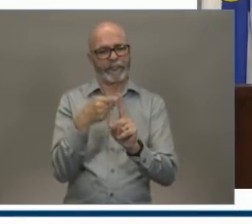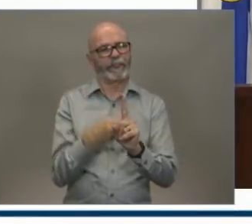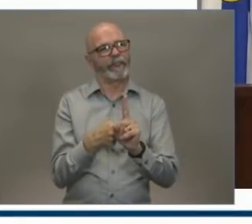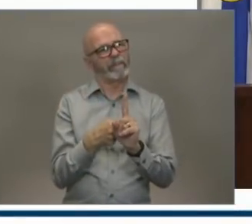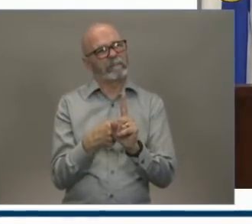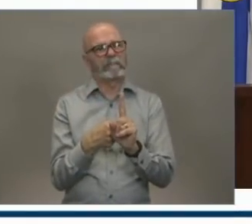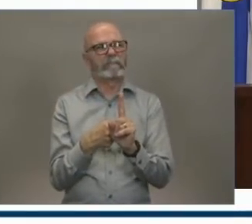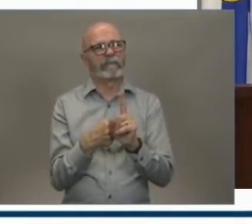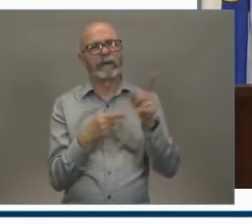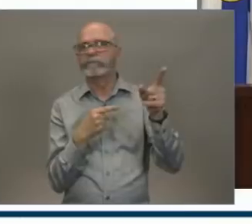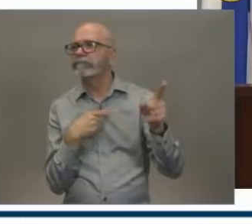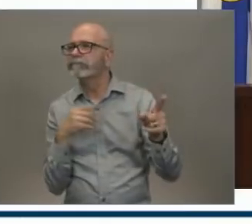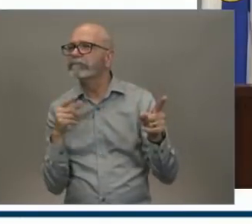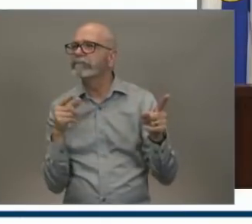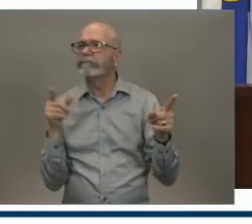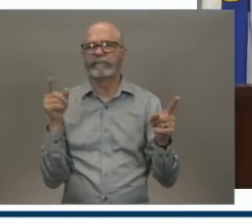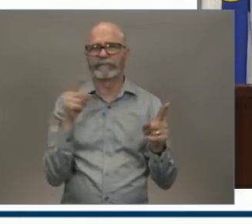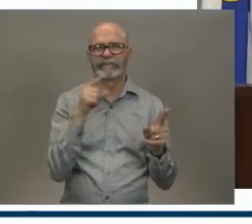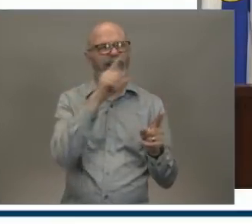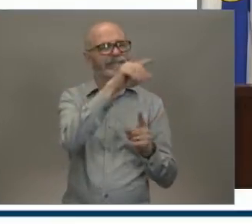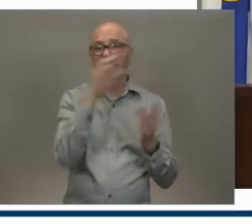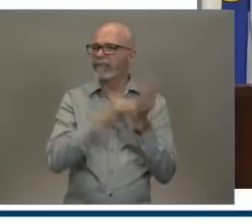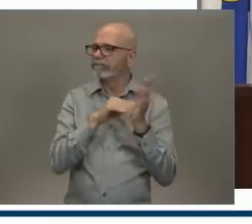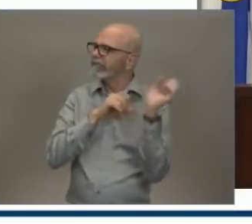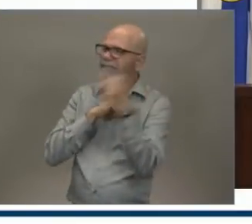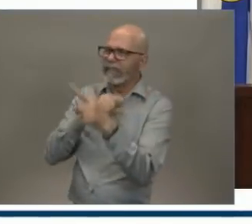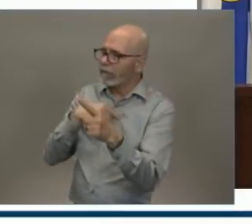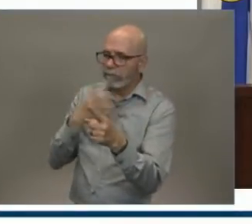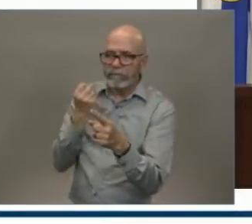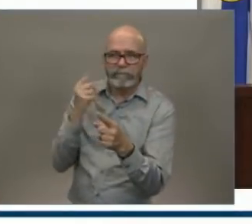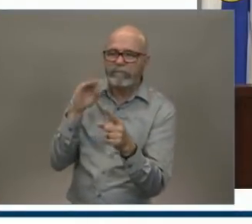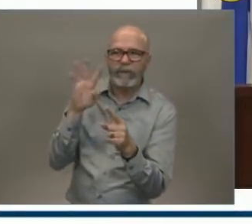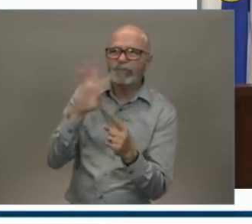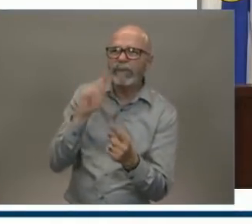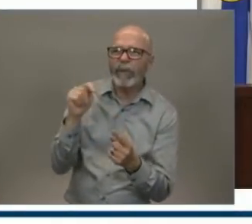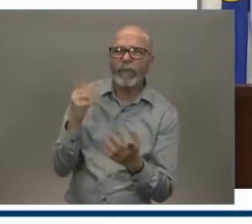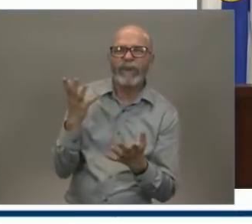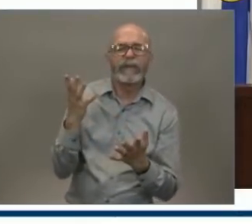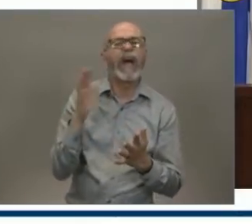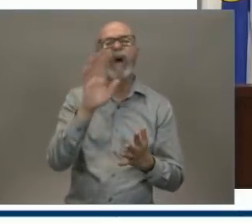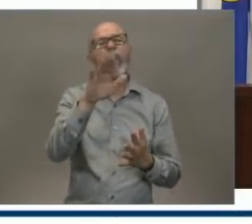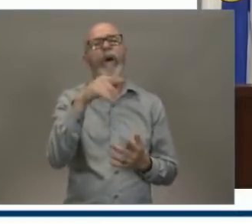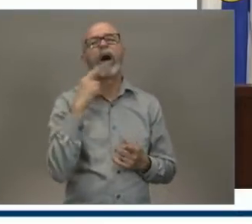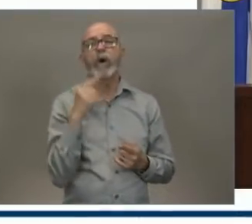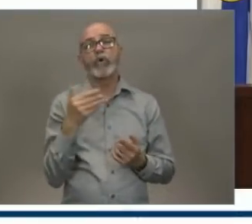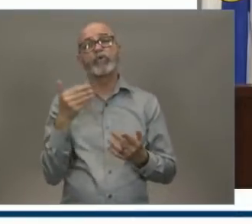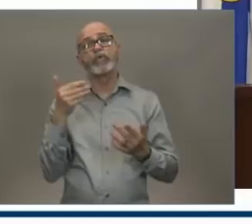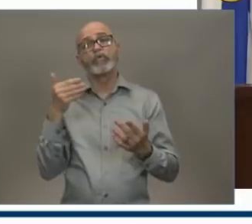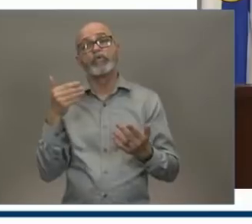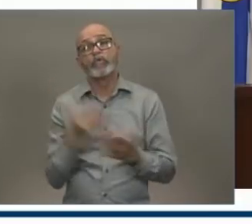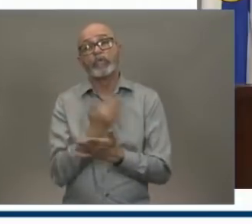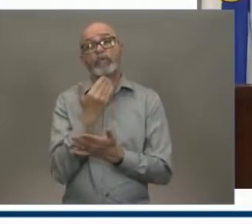I don't know what system you're referring to, I'll be honest. So, sorry, the new data website.